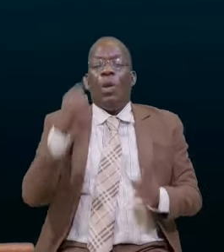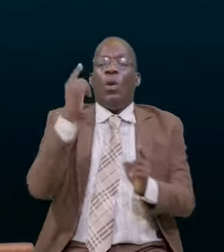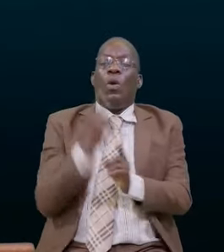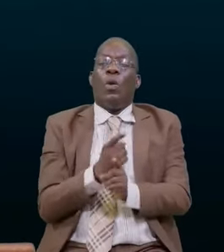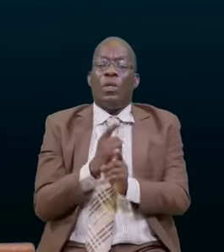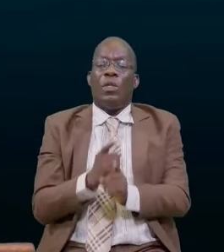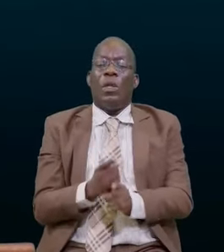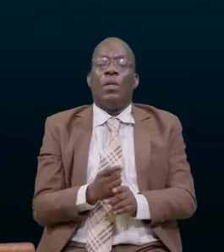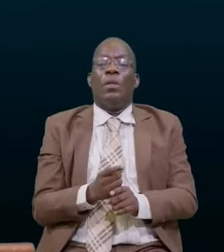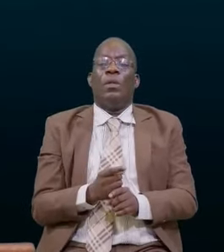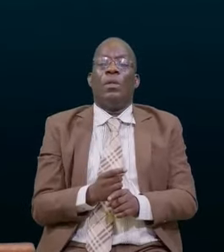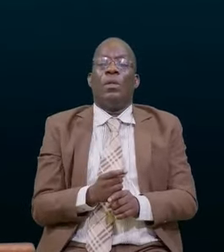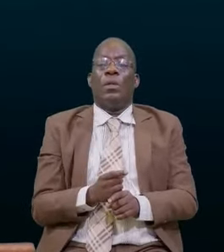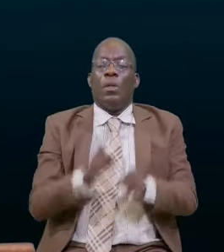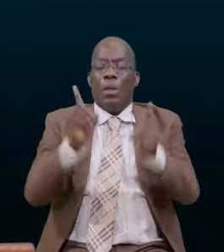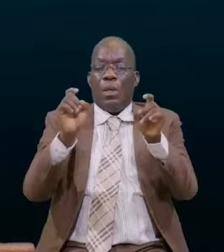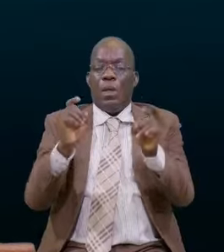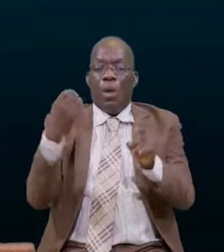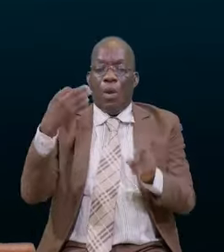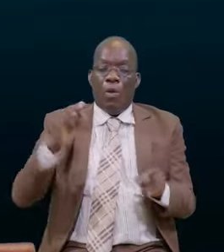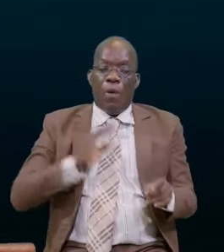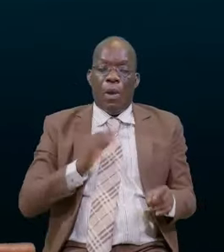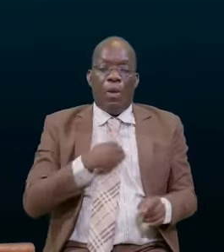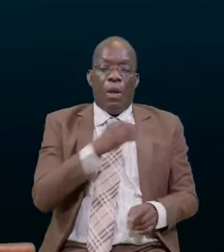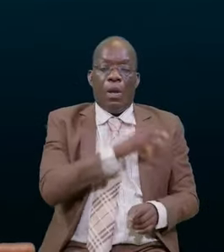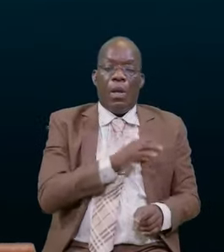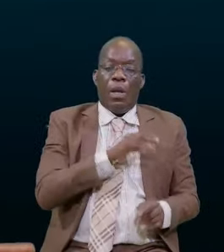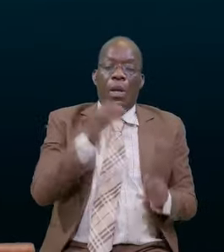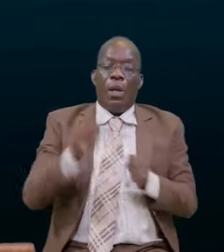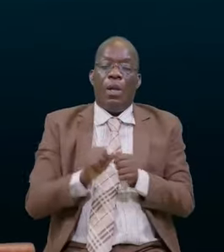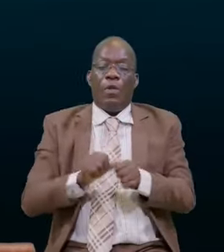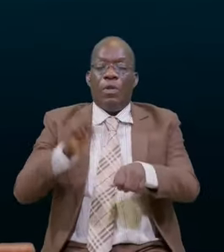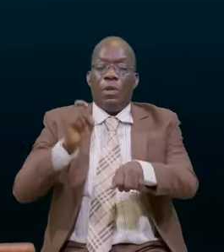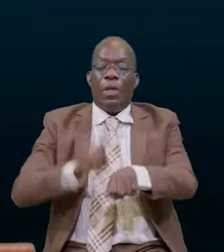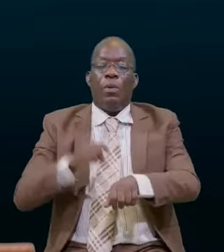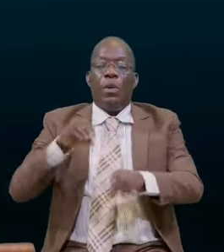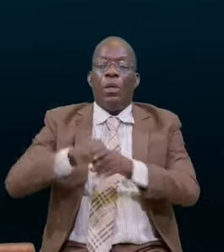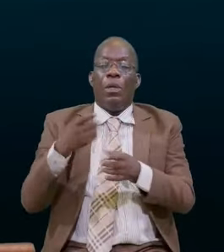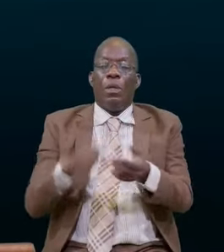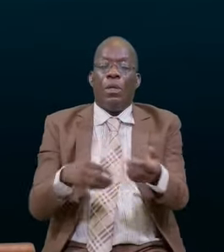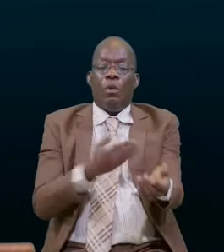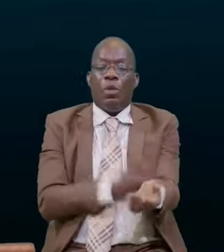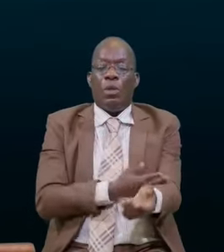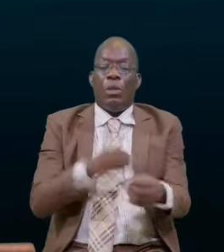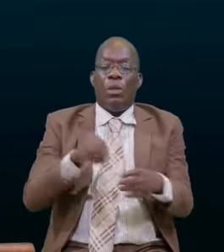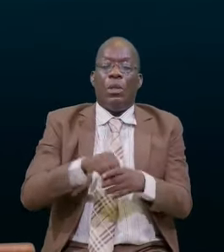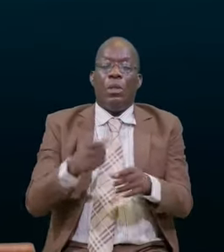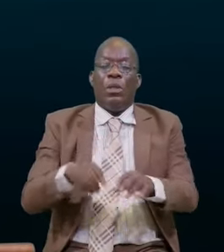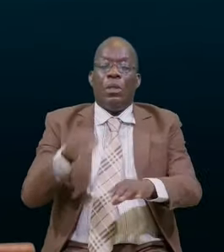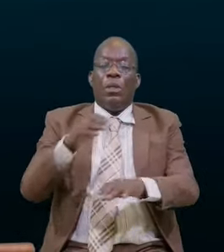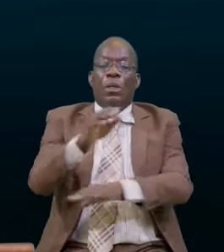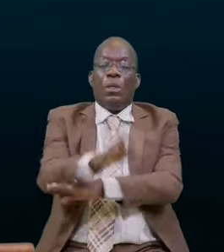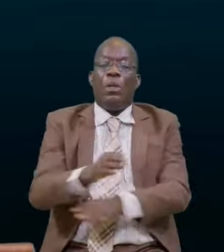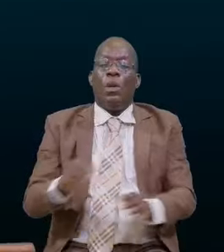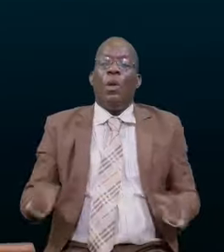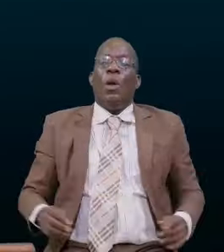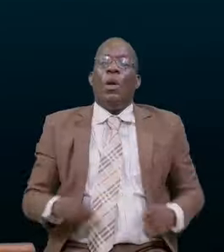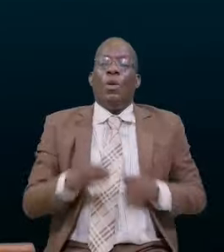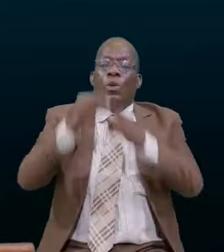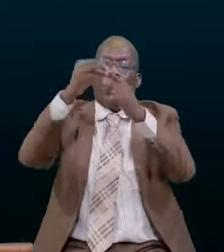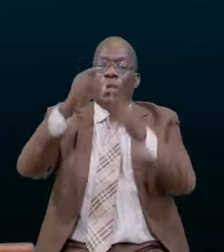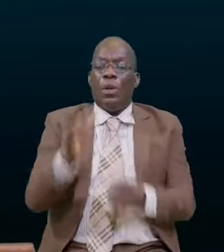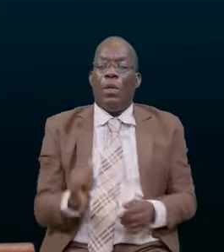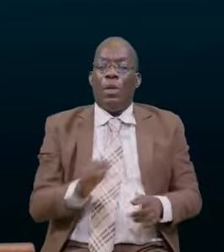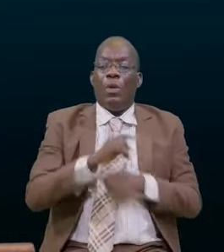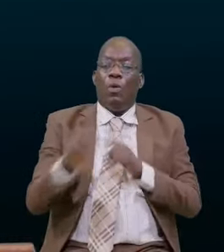of our character every time in the morning in the evening especially when you about to sleep in the day in the night examine the